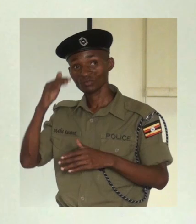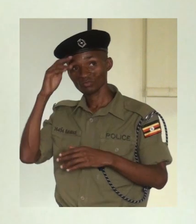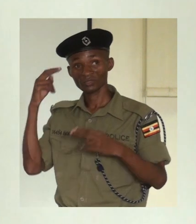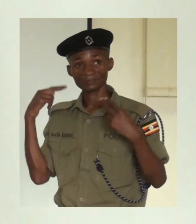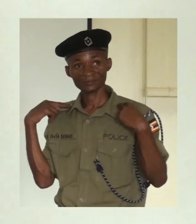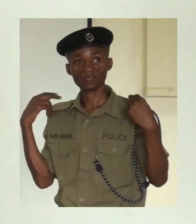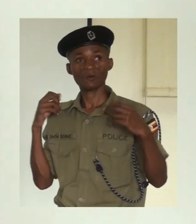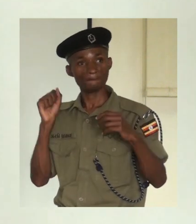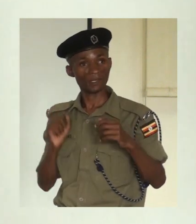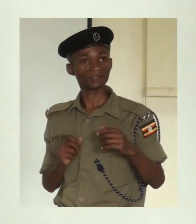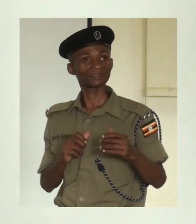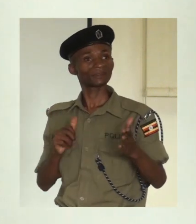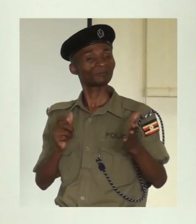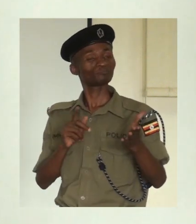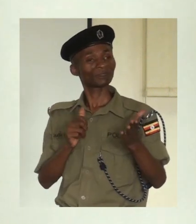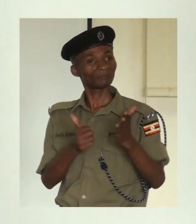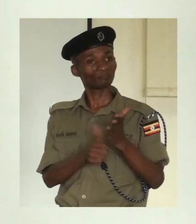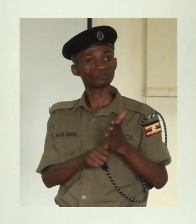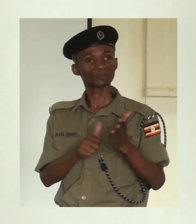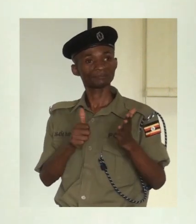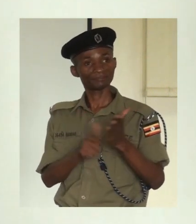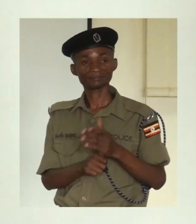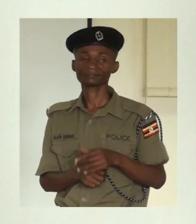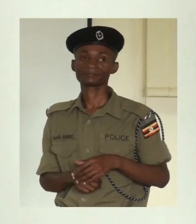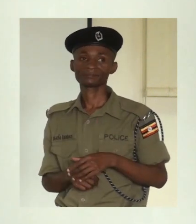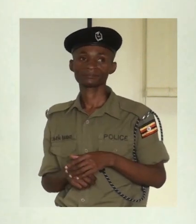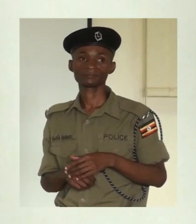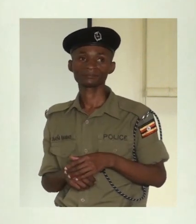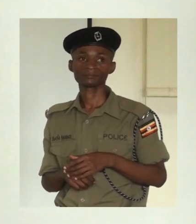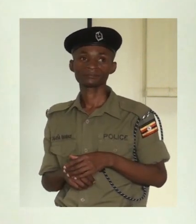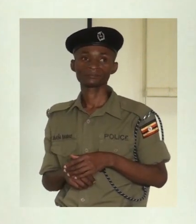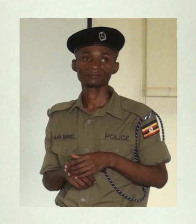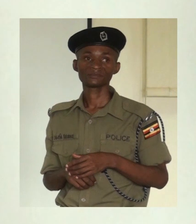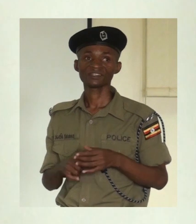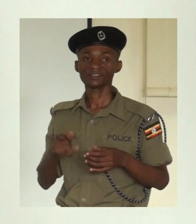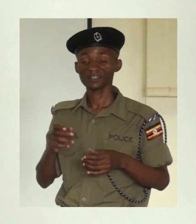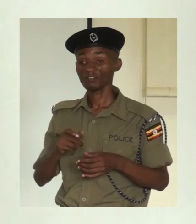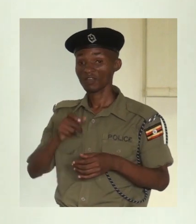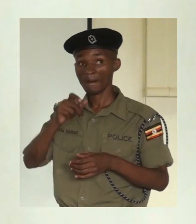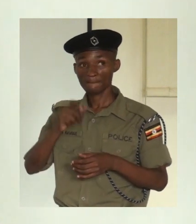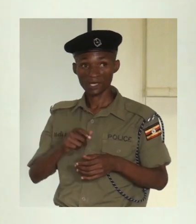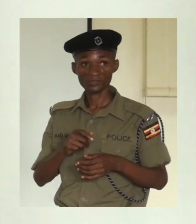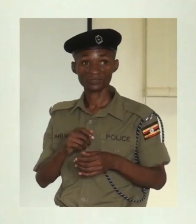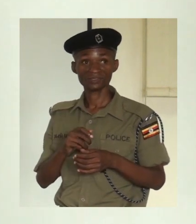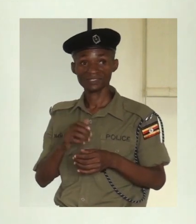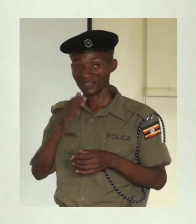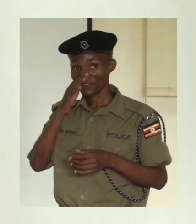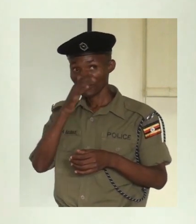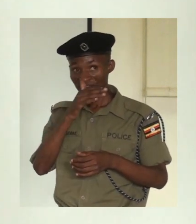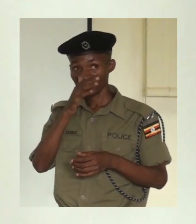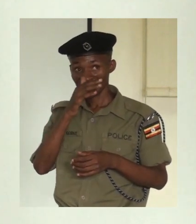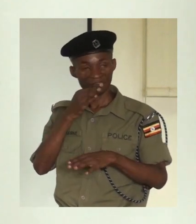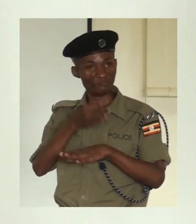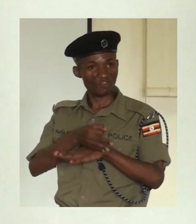suffer consequences. This includes persons found personating or presenting forged